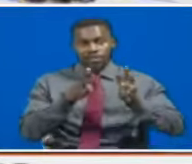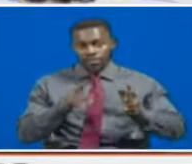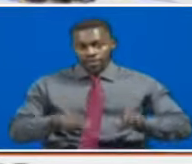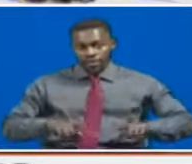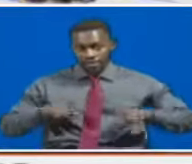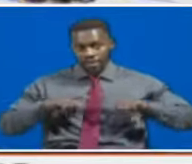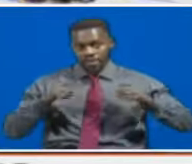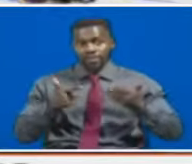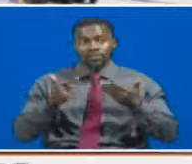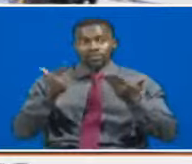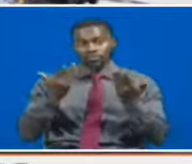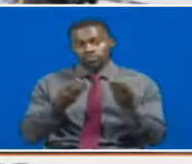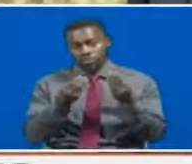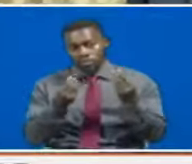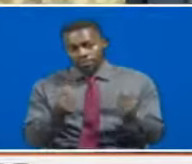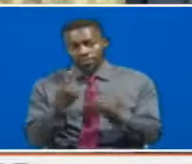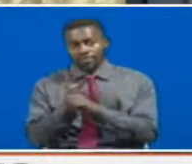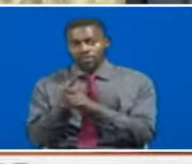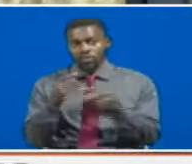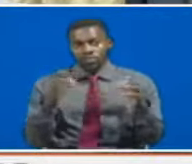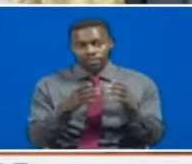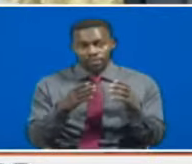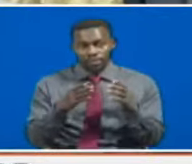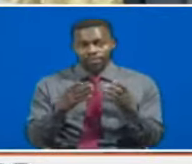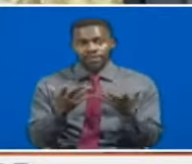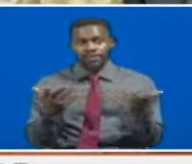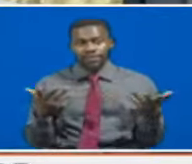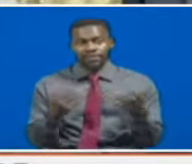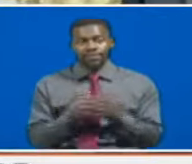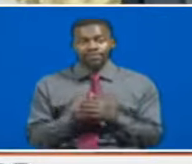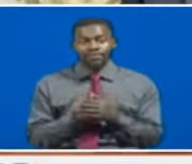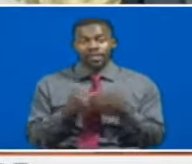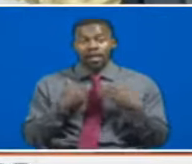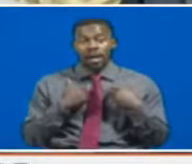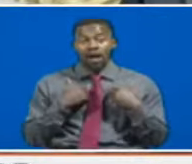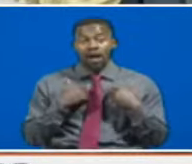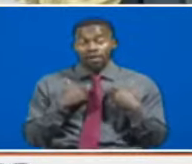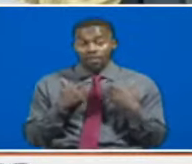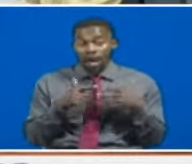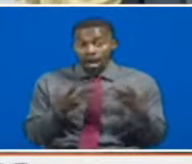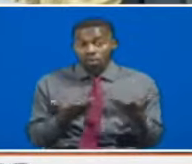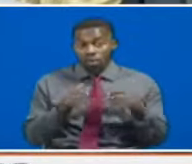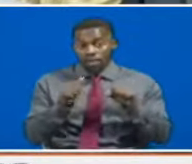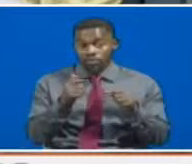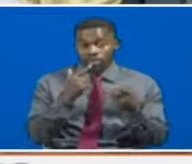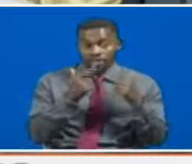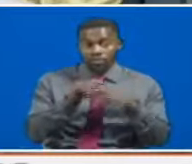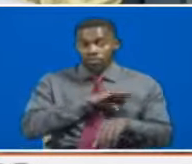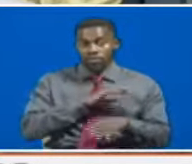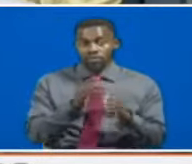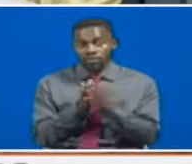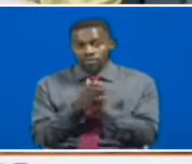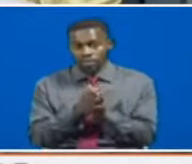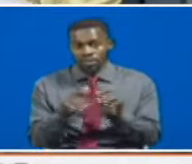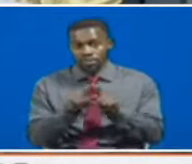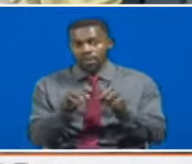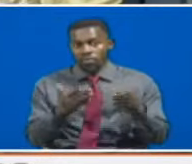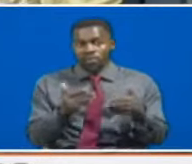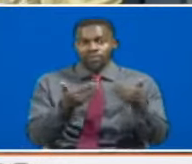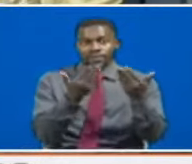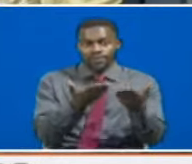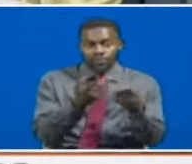address their community needs. How can you be more than a data source? How can you tell your own story? How can we give you the tools you need to